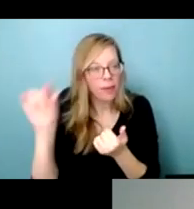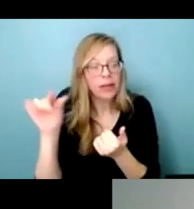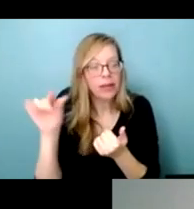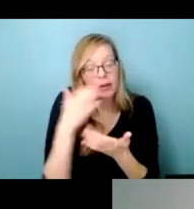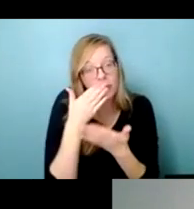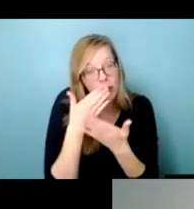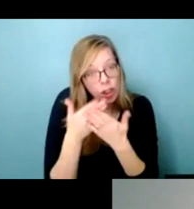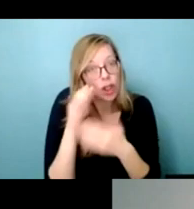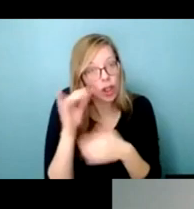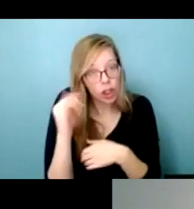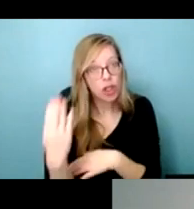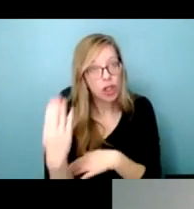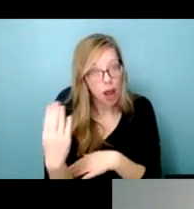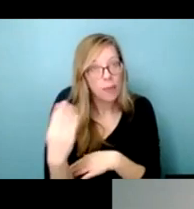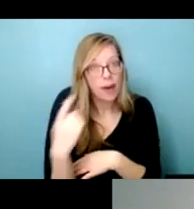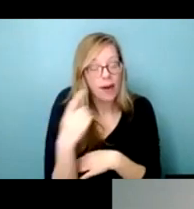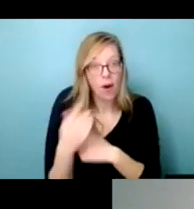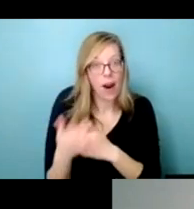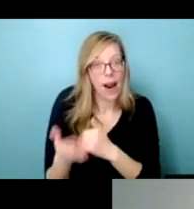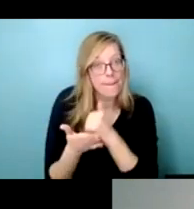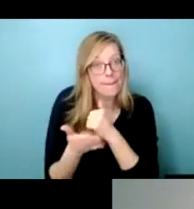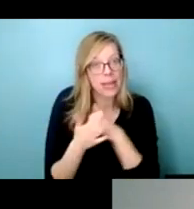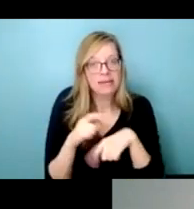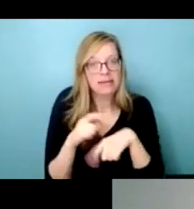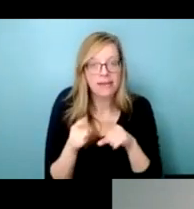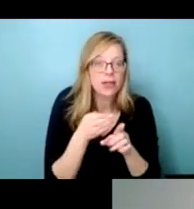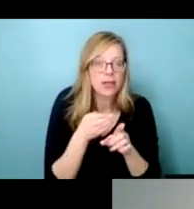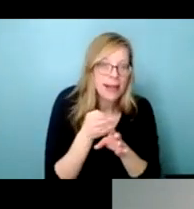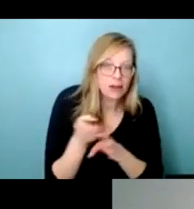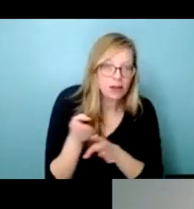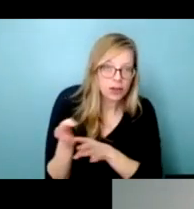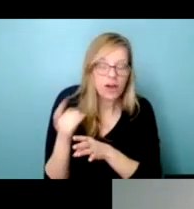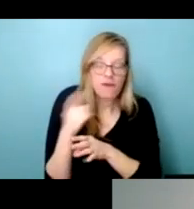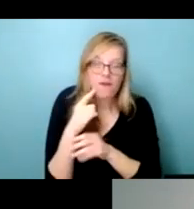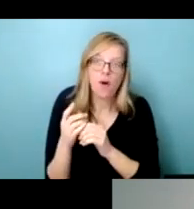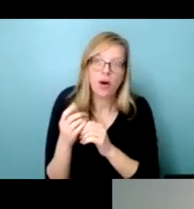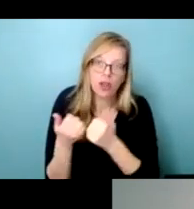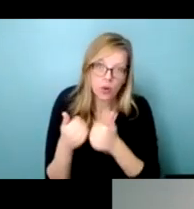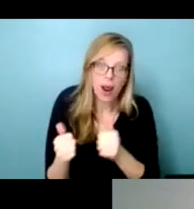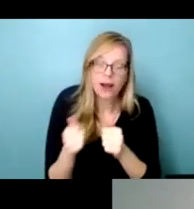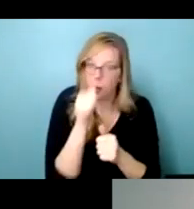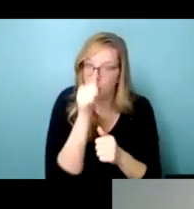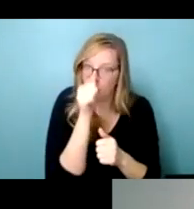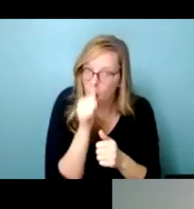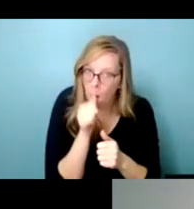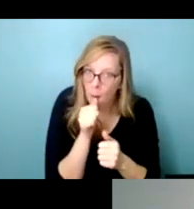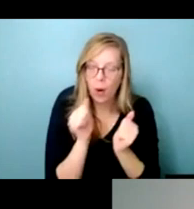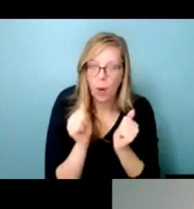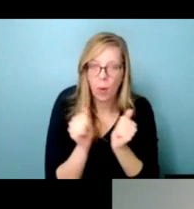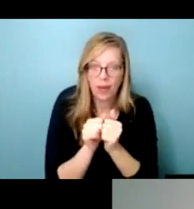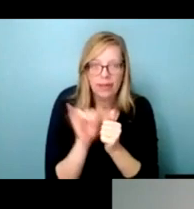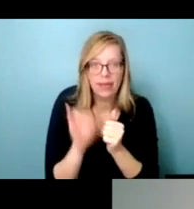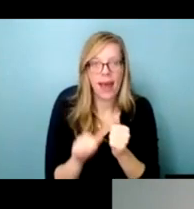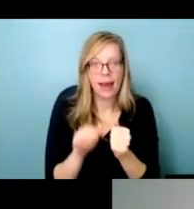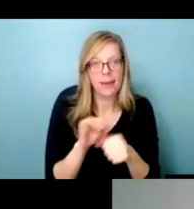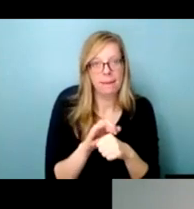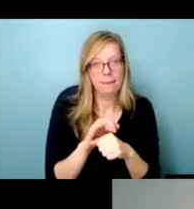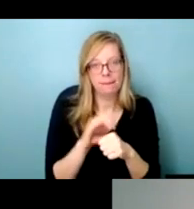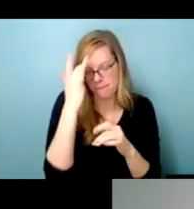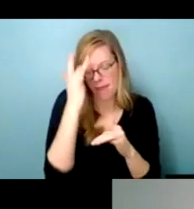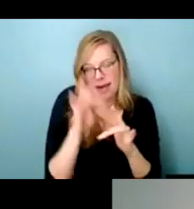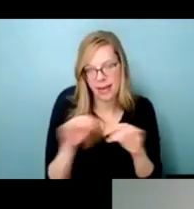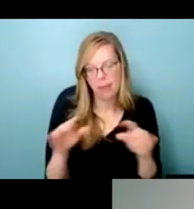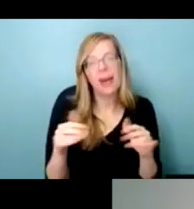job in helping different sectors to cope with the pandemic. We had a bit of wage subsidy top-offs.